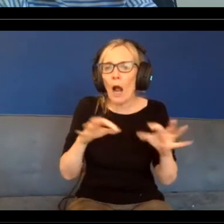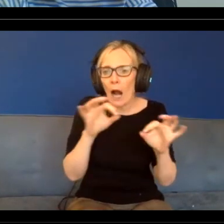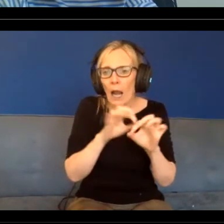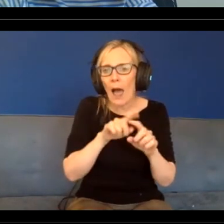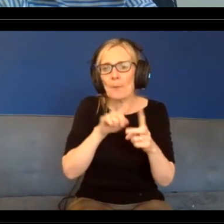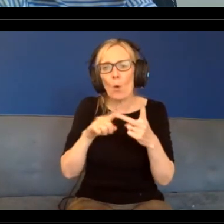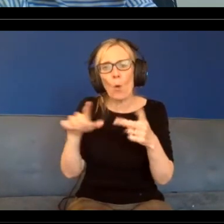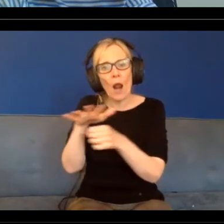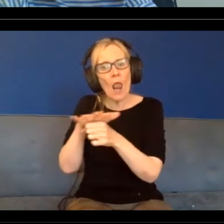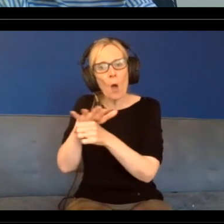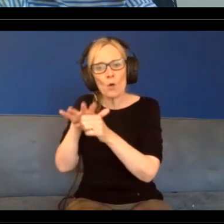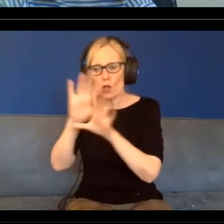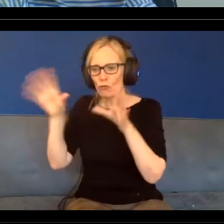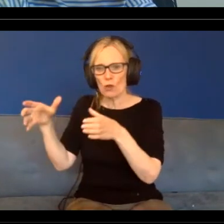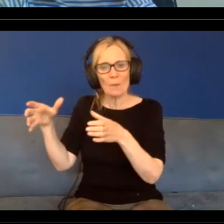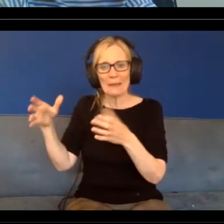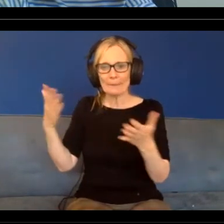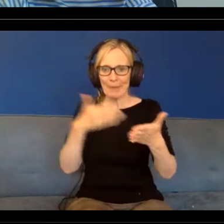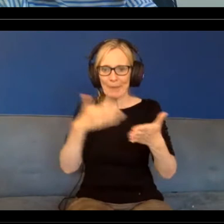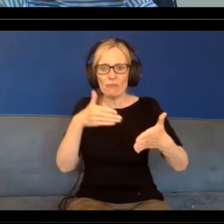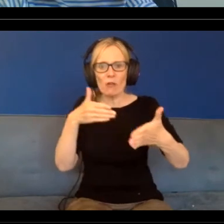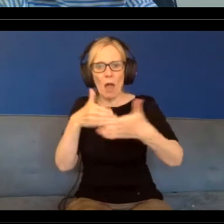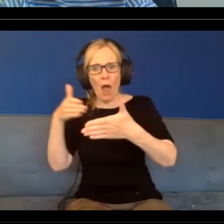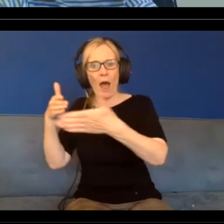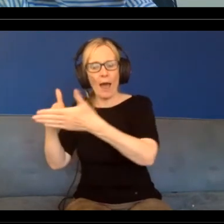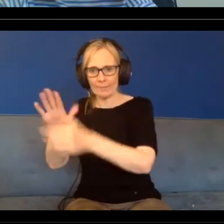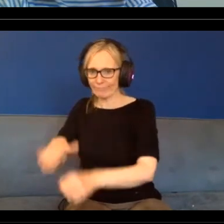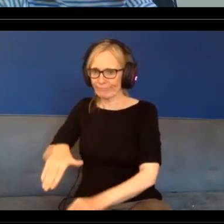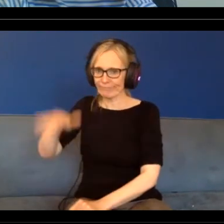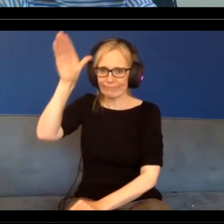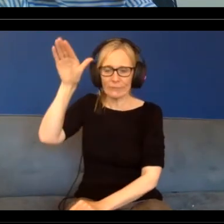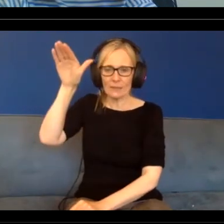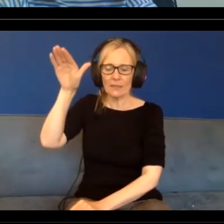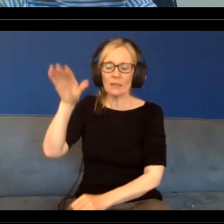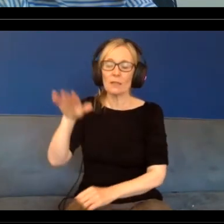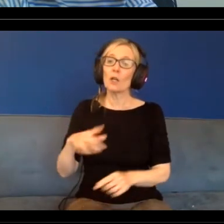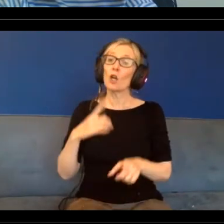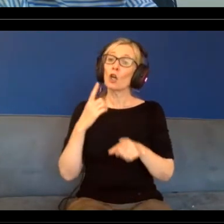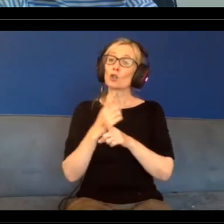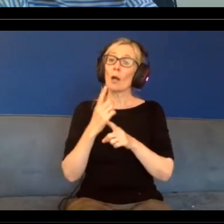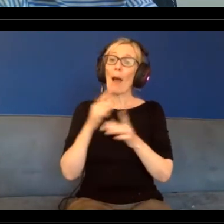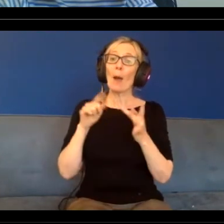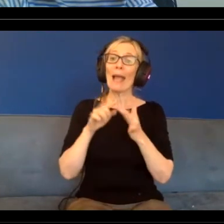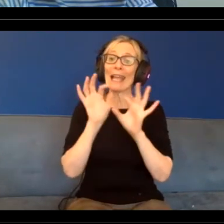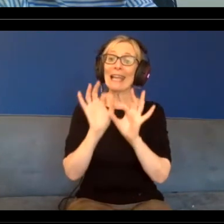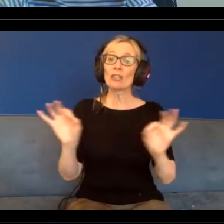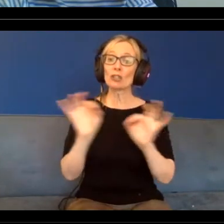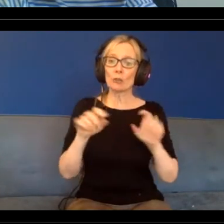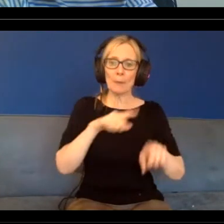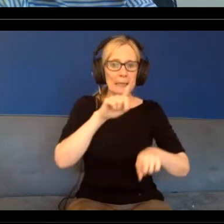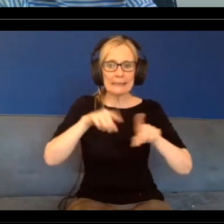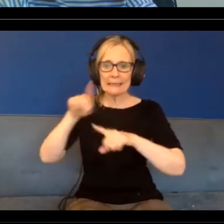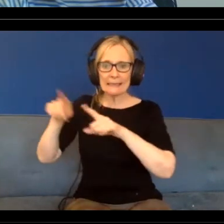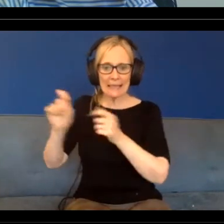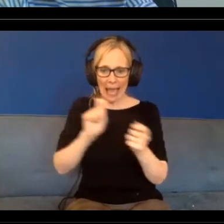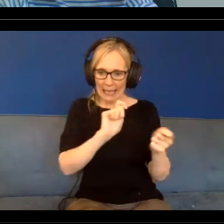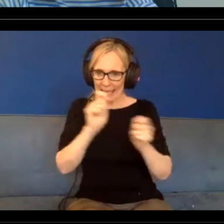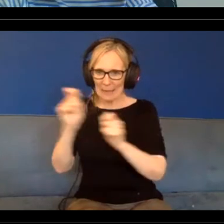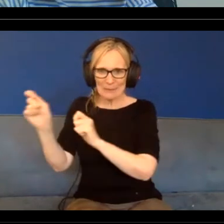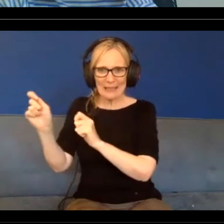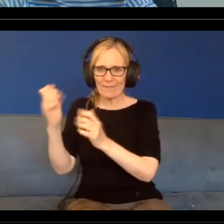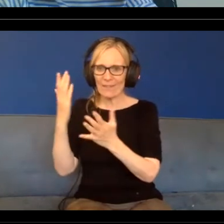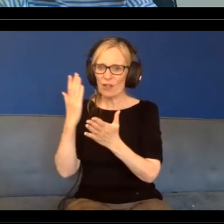local ensembles, for example. When it comes to adapted musical instruments, there's a huge knowledge gap, not just on the